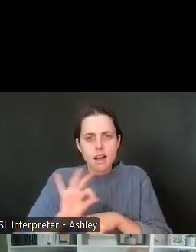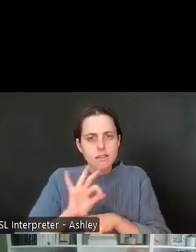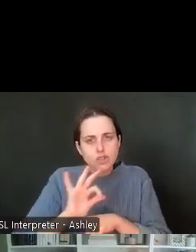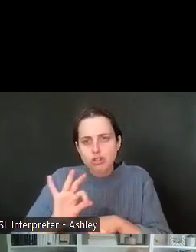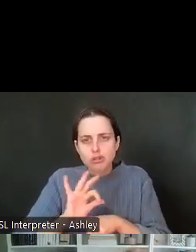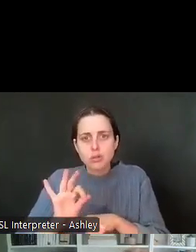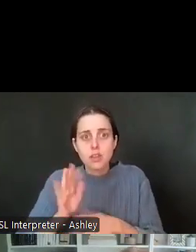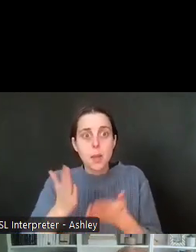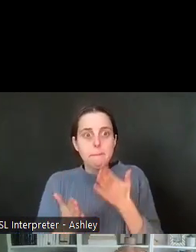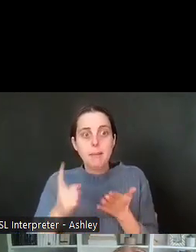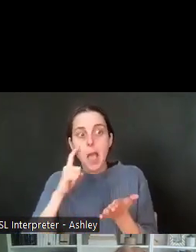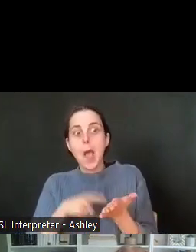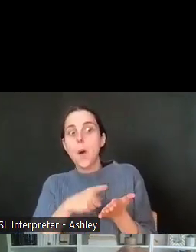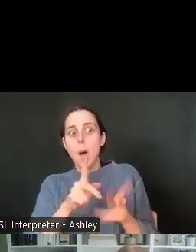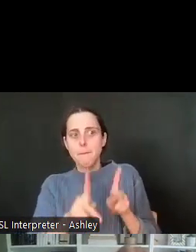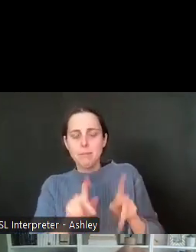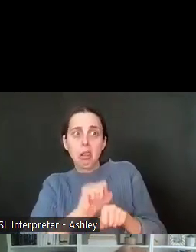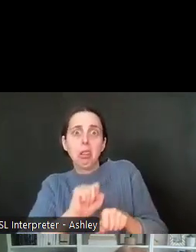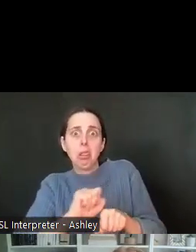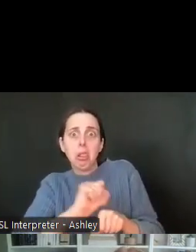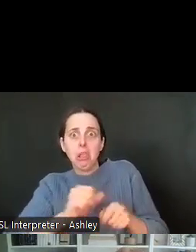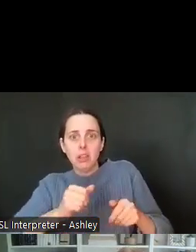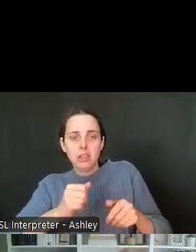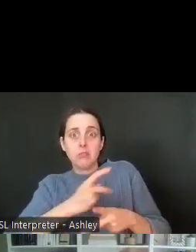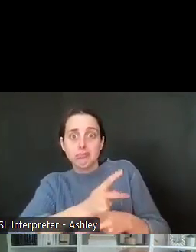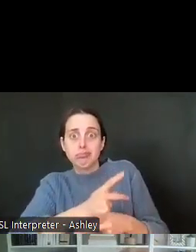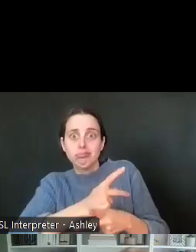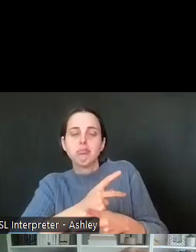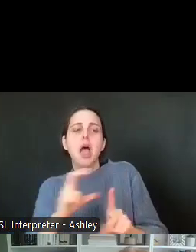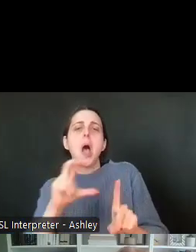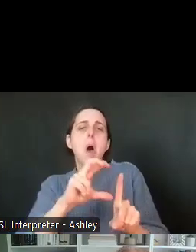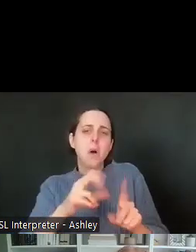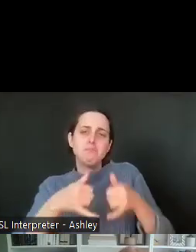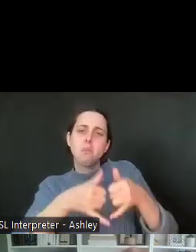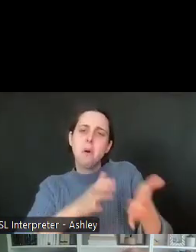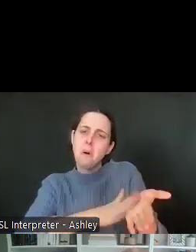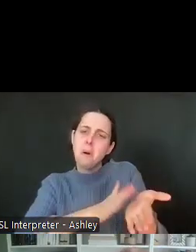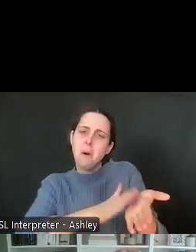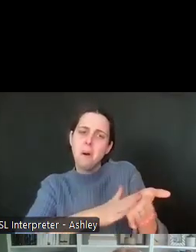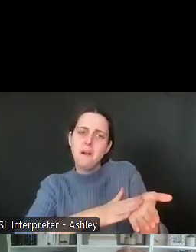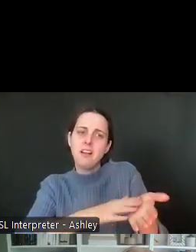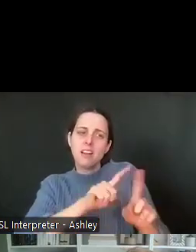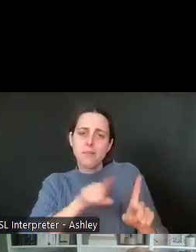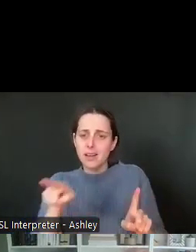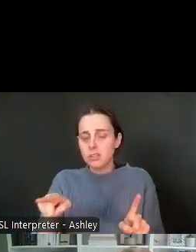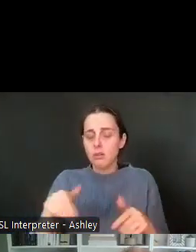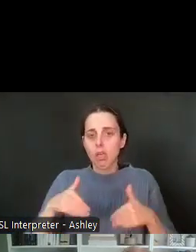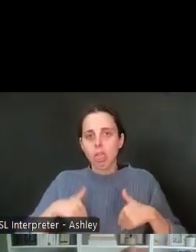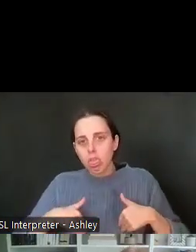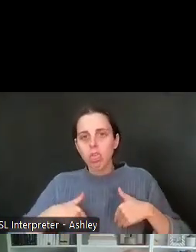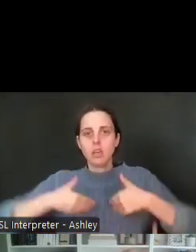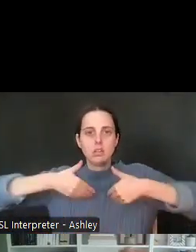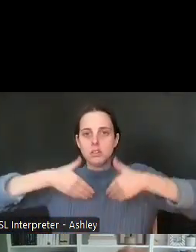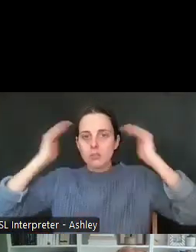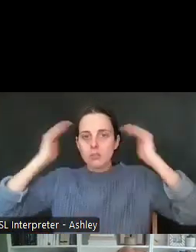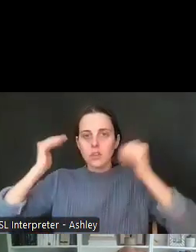who overwork. Maybe in your organization, stress is a badge of honor. The more stressed out you are, the harder you work, the